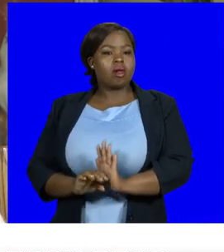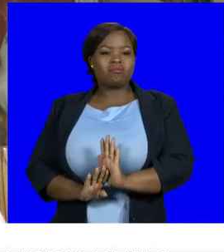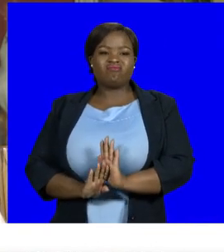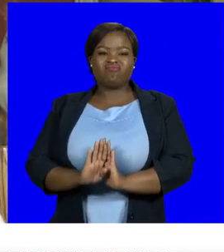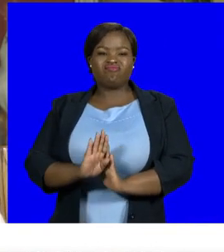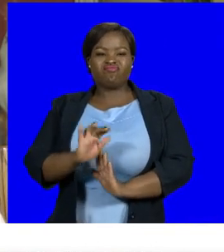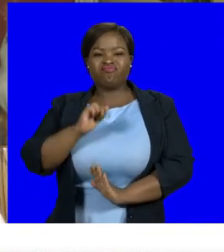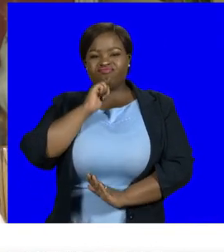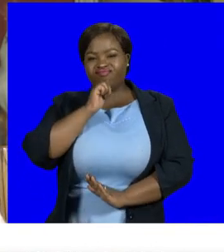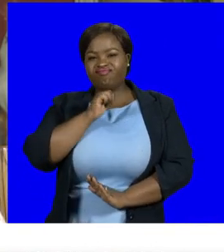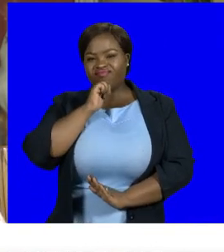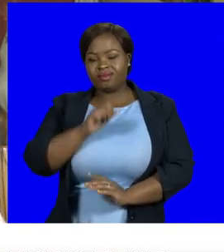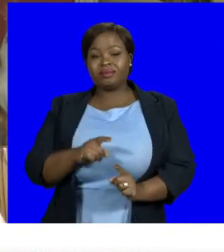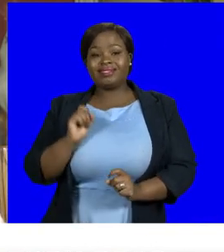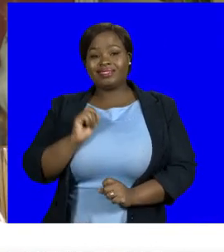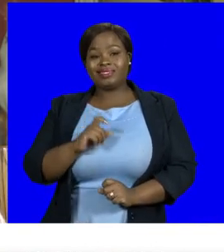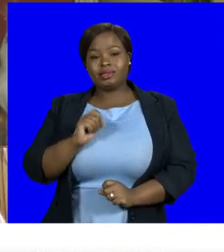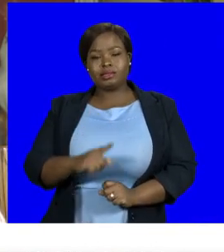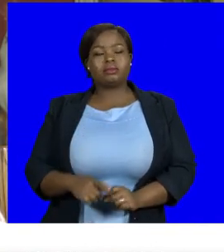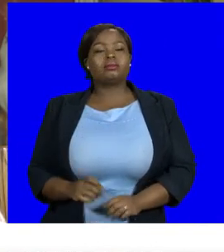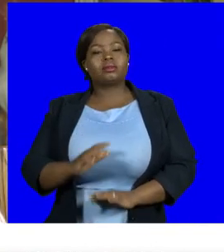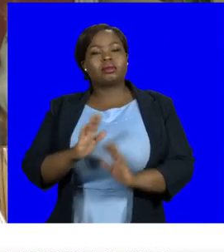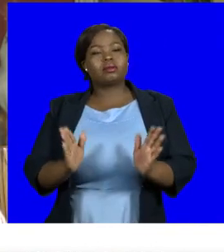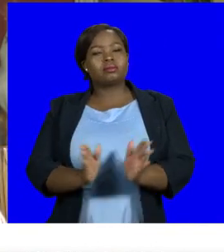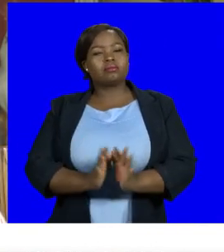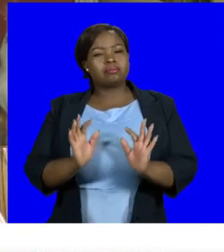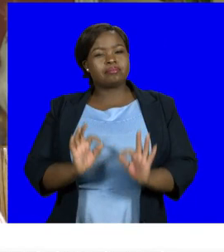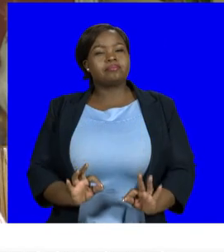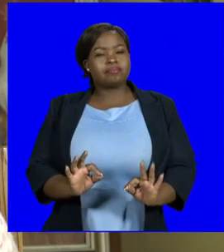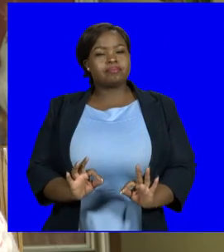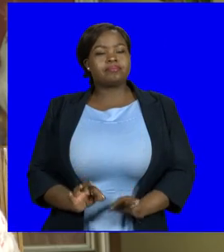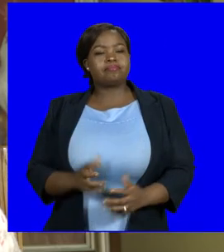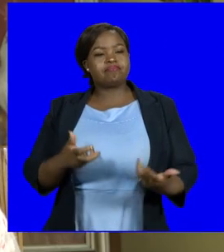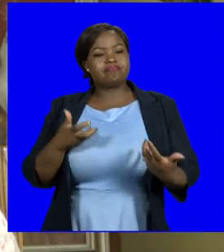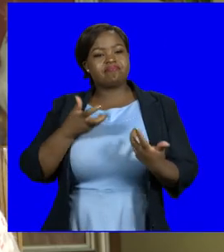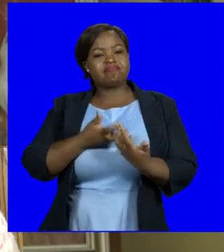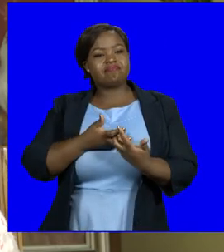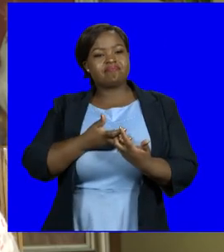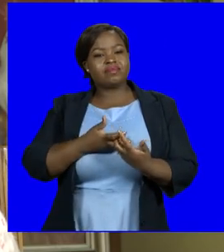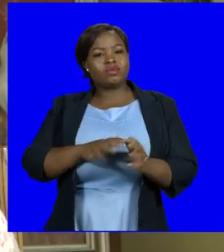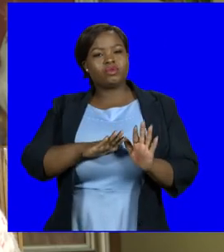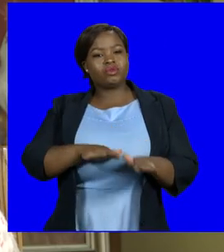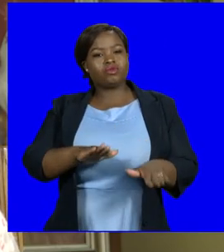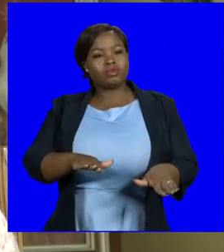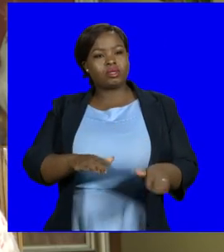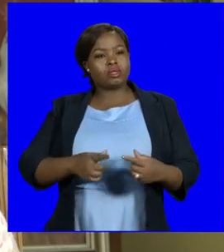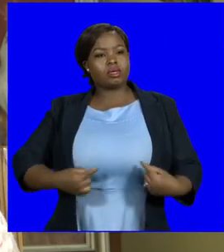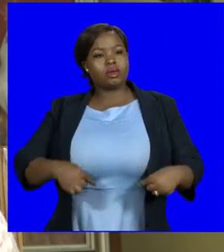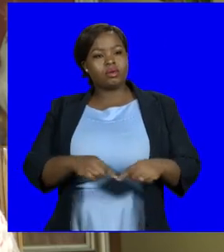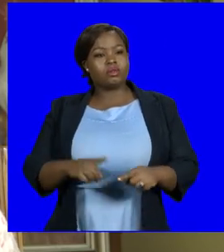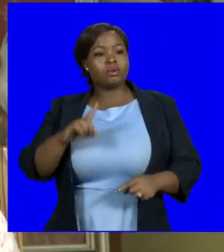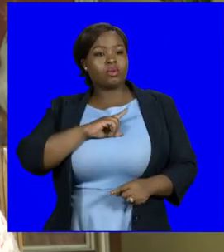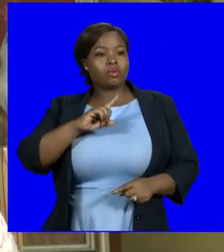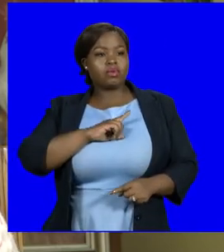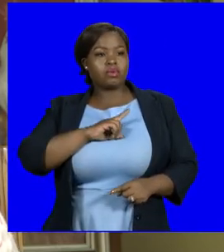those challenges is actually exactly, or it speaks exactly to our children, who are also